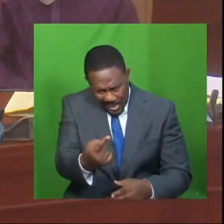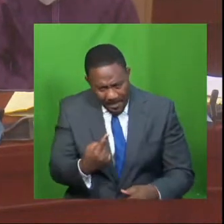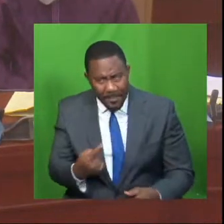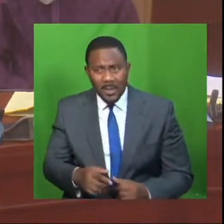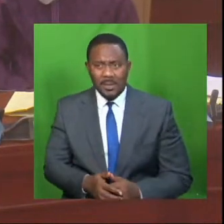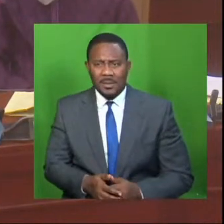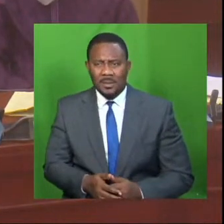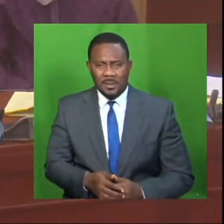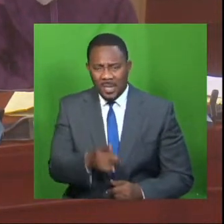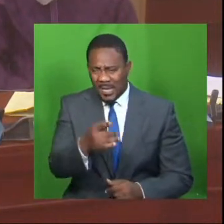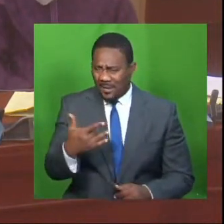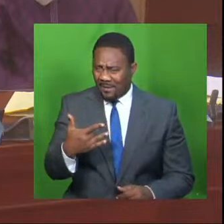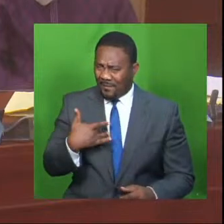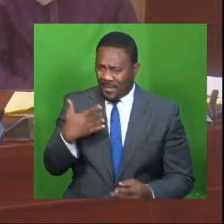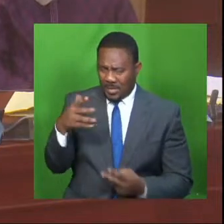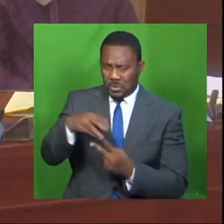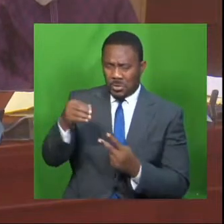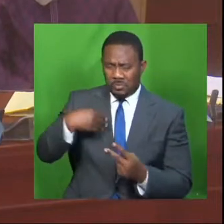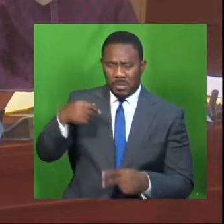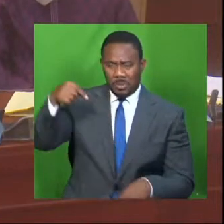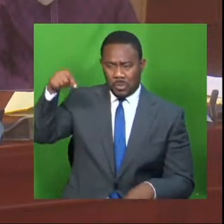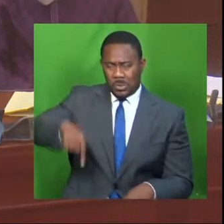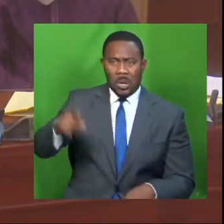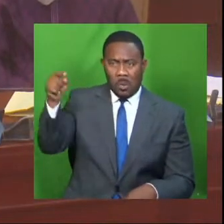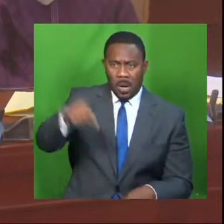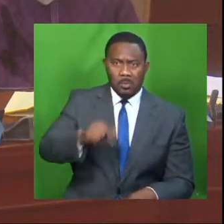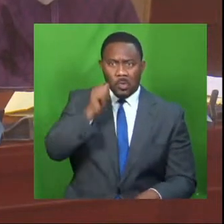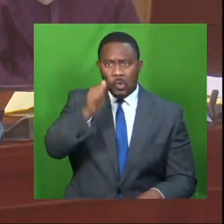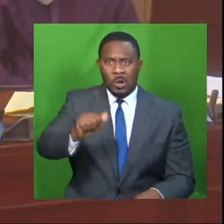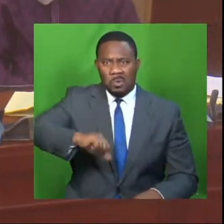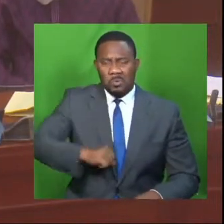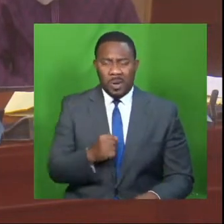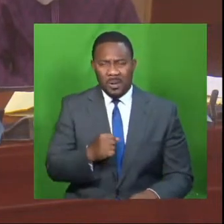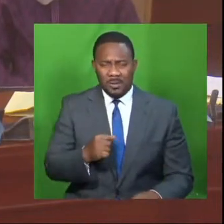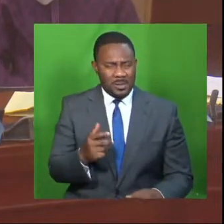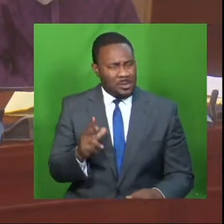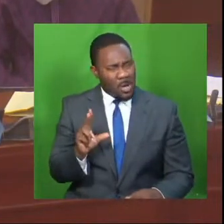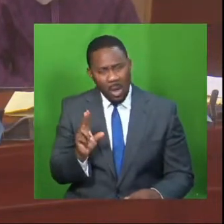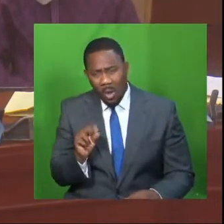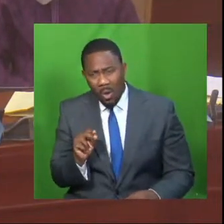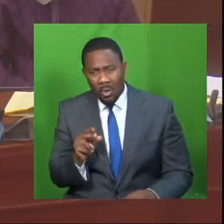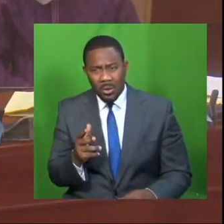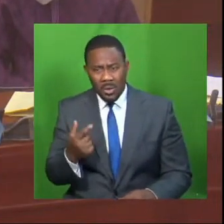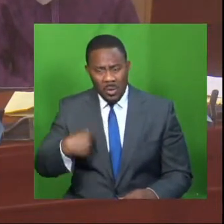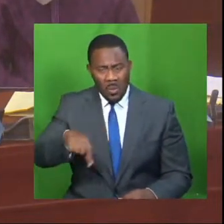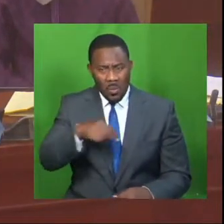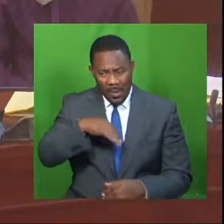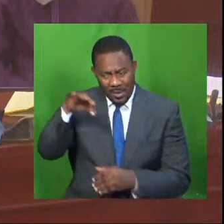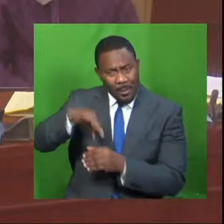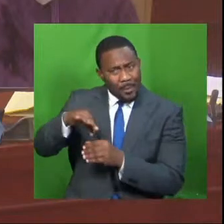questions. I see, Mr. Speaker, that your directive that he comes to us for